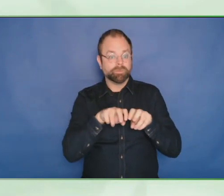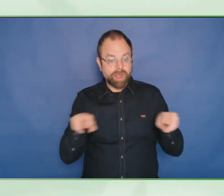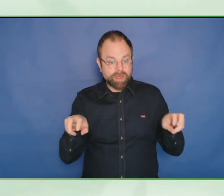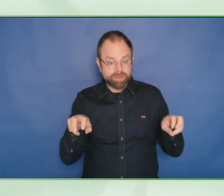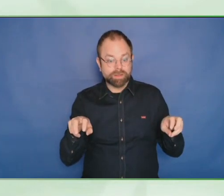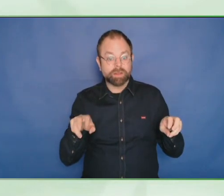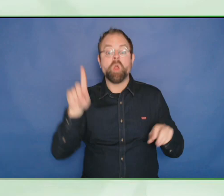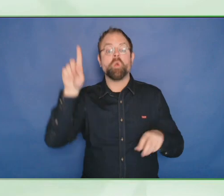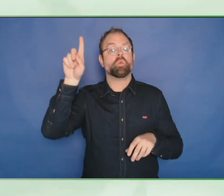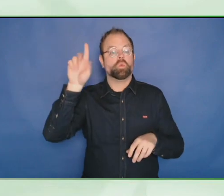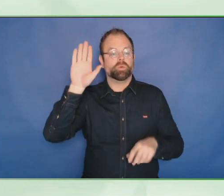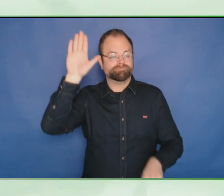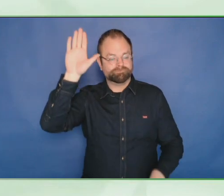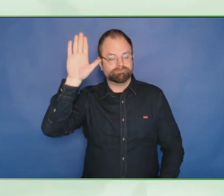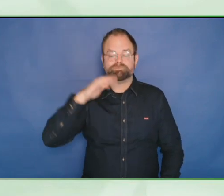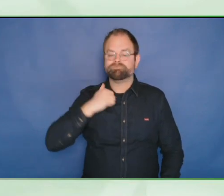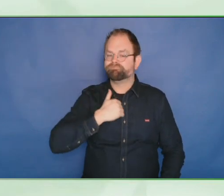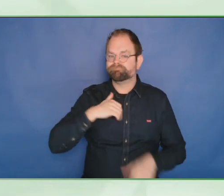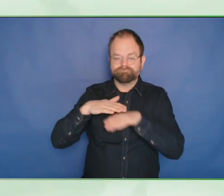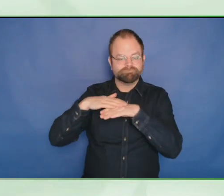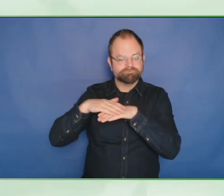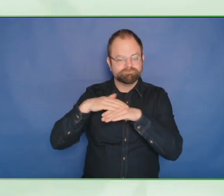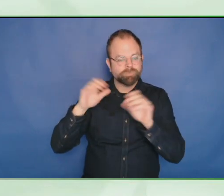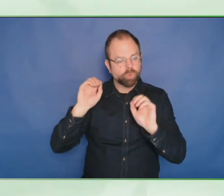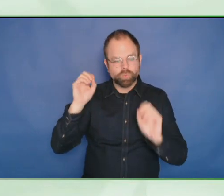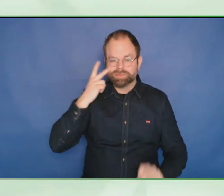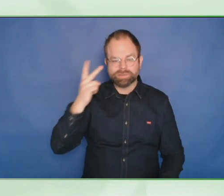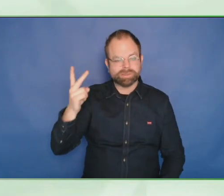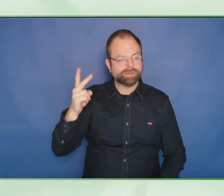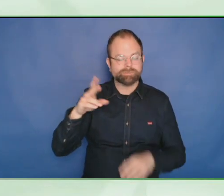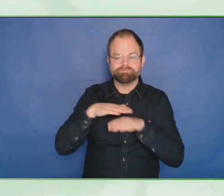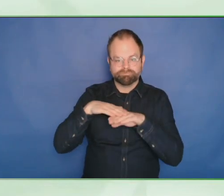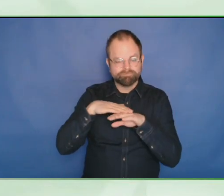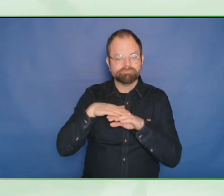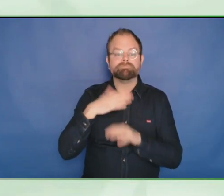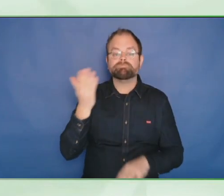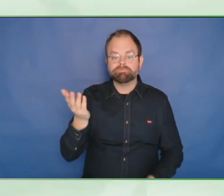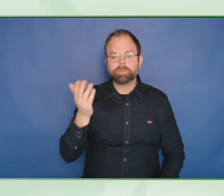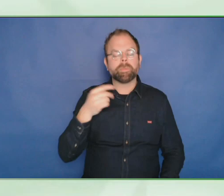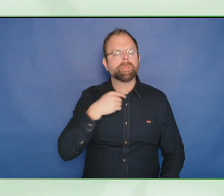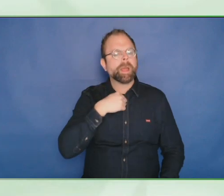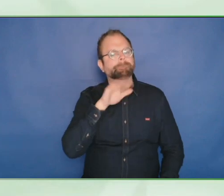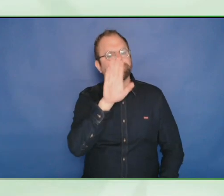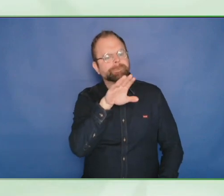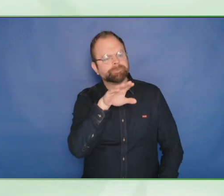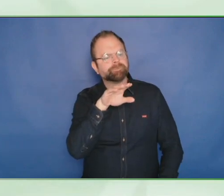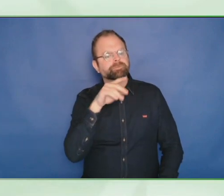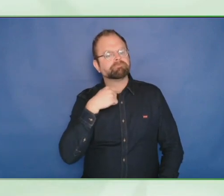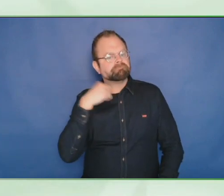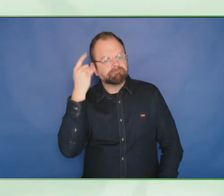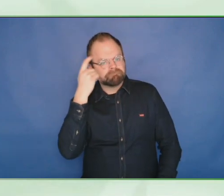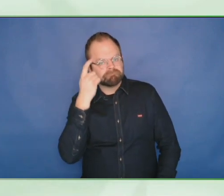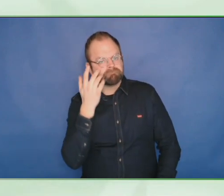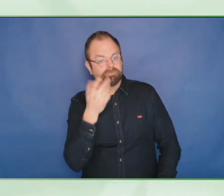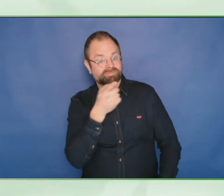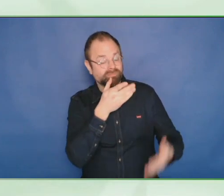Sorry. No problem. Okay, I was just wondering, like, you know, with all of the barriers and challenges that comes with the work